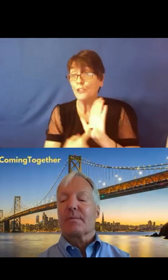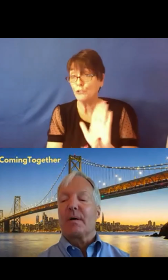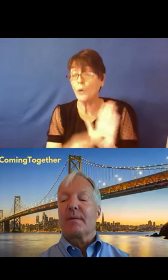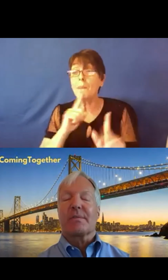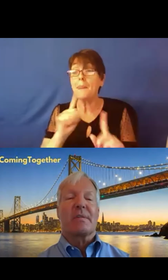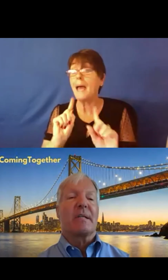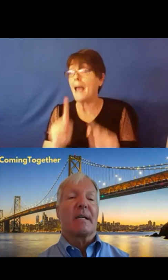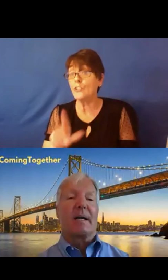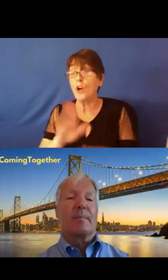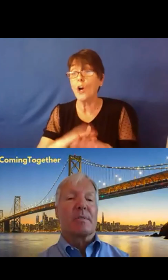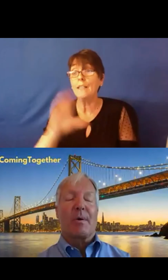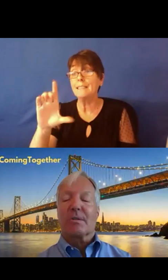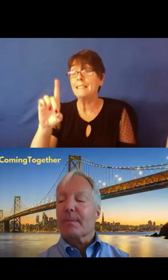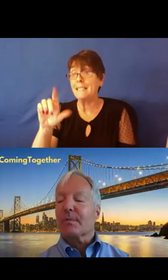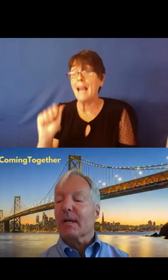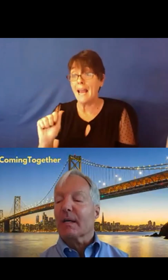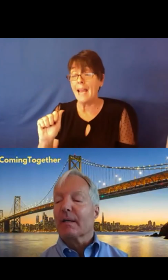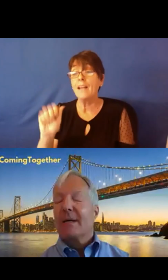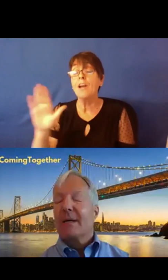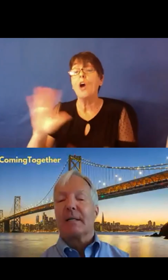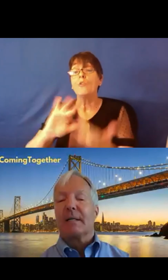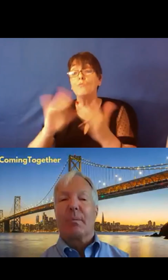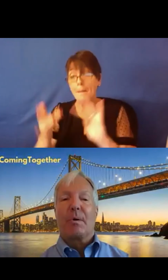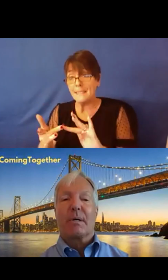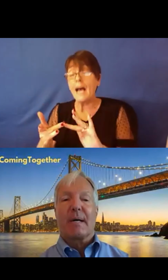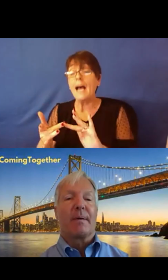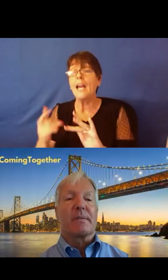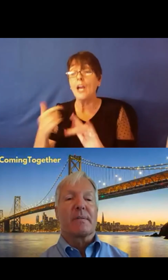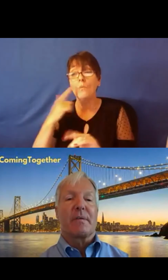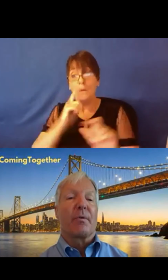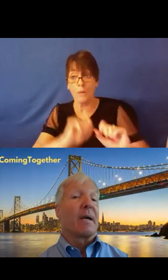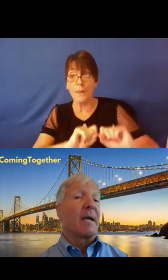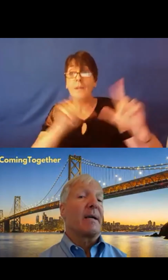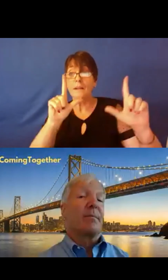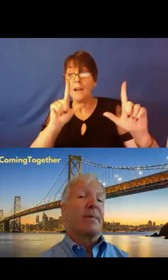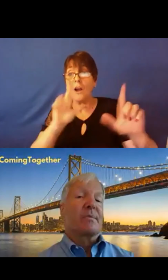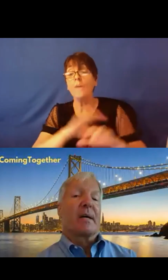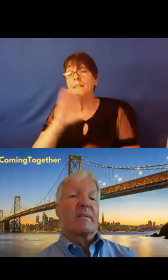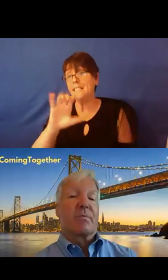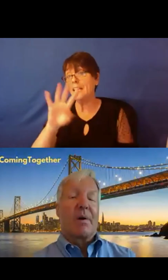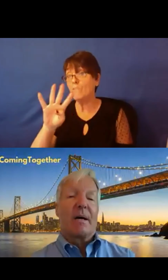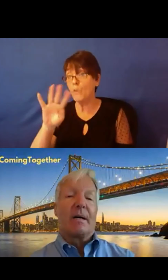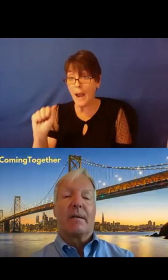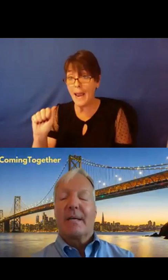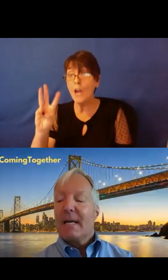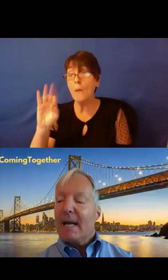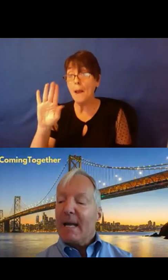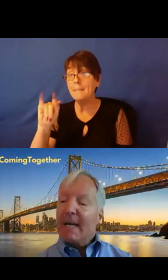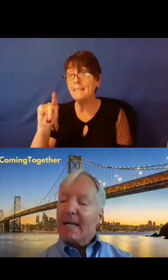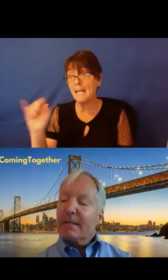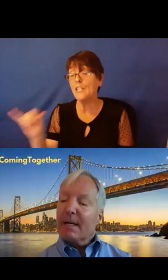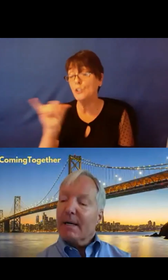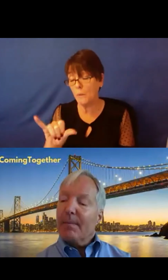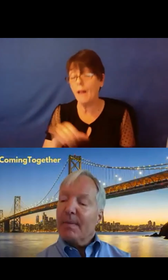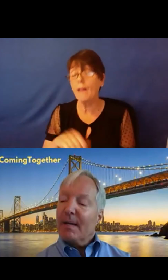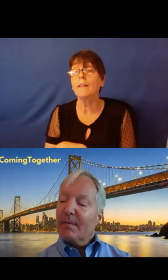answer is on the CDA Hub and Spokes website. We'll put it up on the C4A website as well.